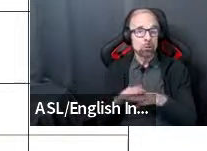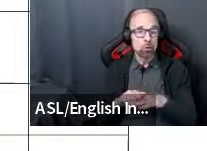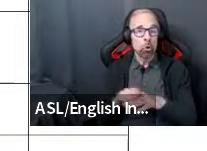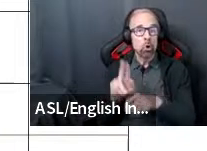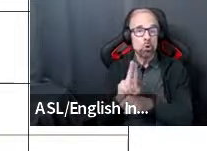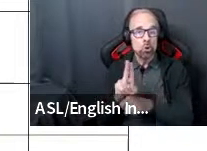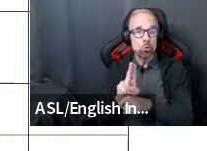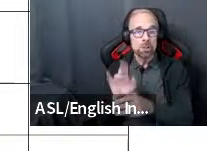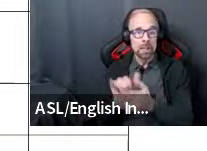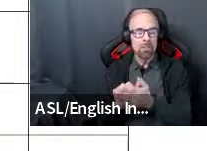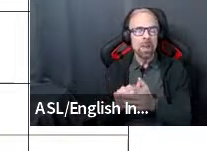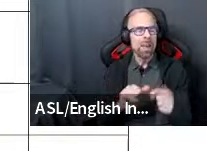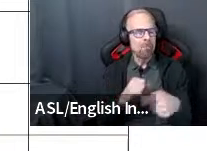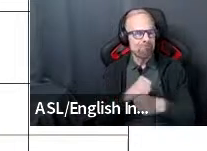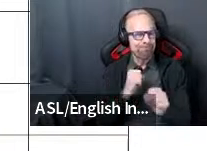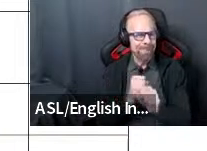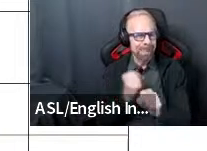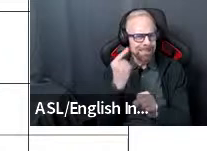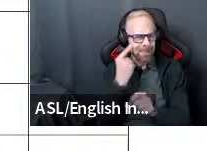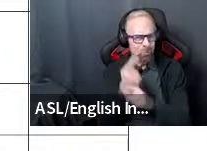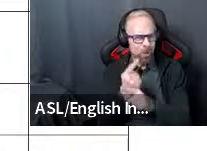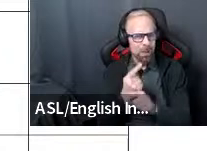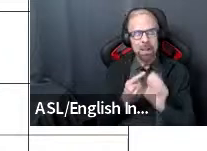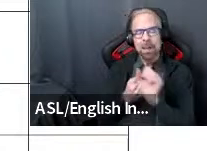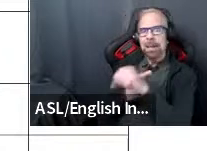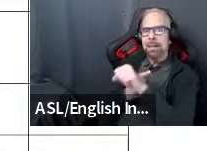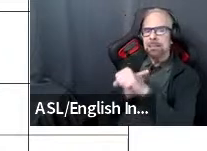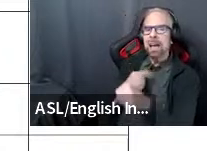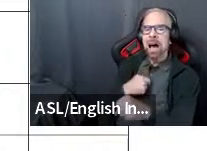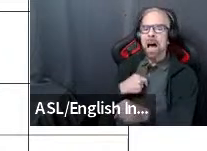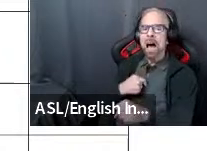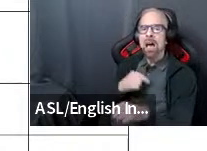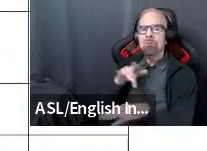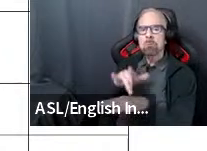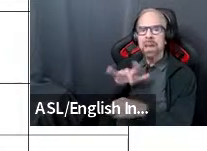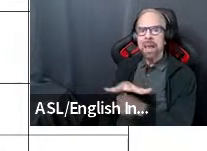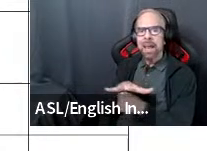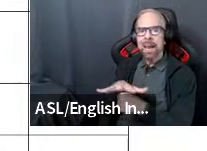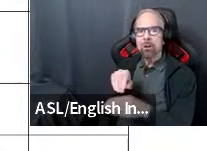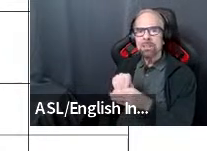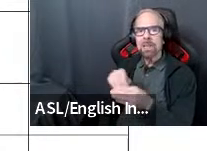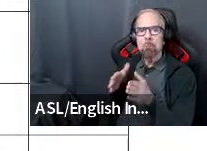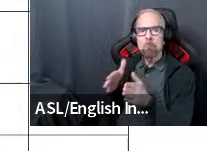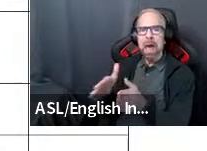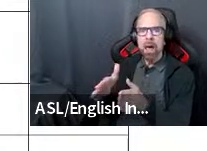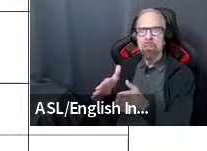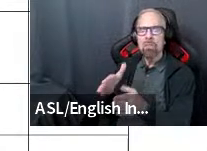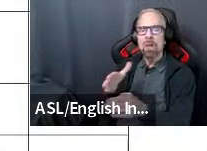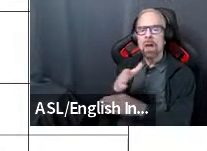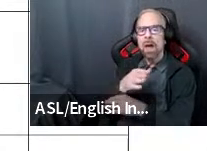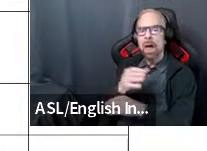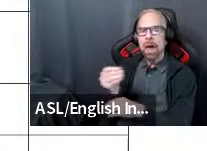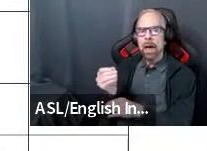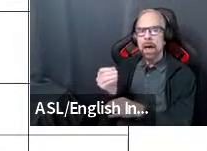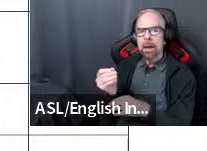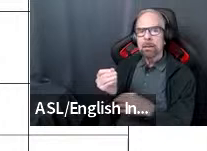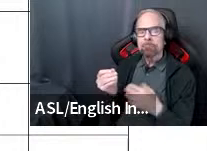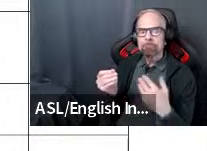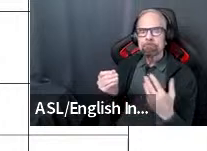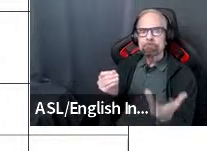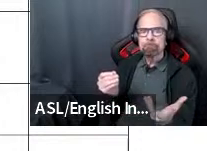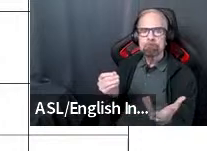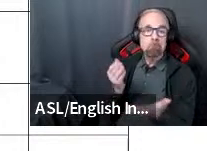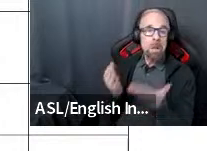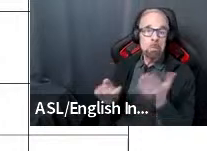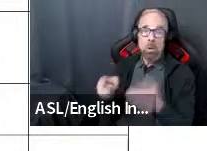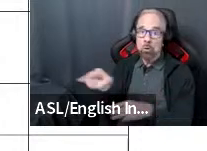context of usage. Yeah, because I've been in areas, you know, on paths and you know, I don't know, Greg, you right about maybe you've seen this as